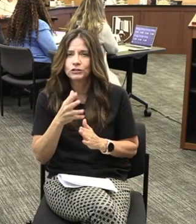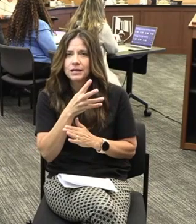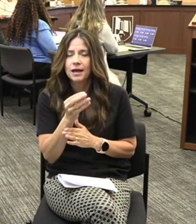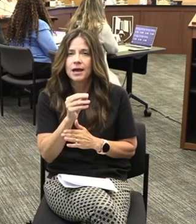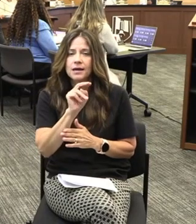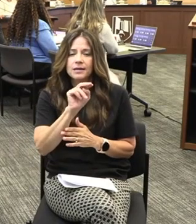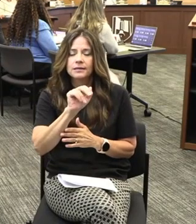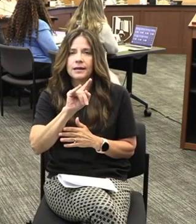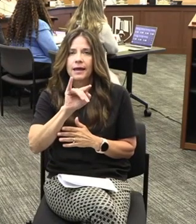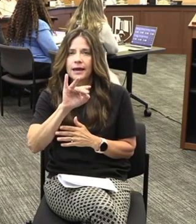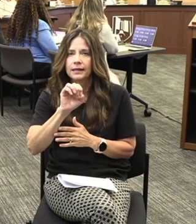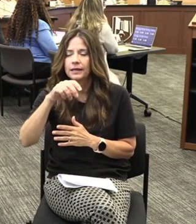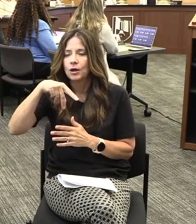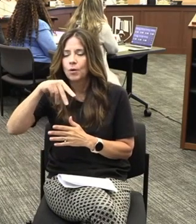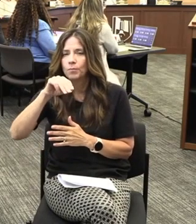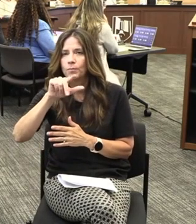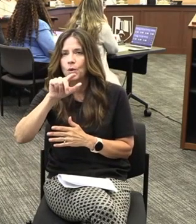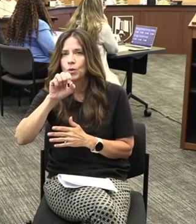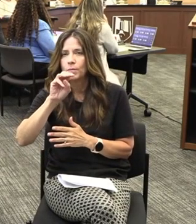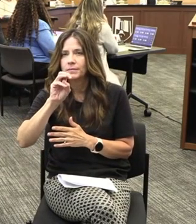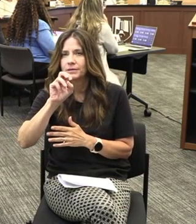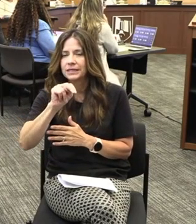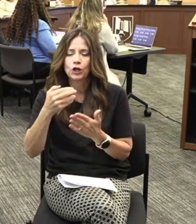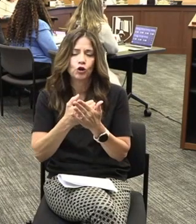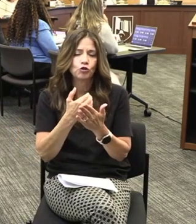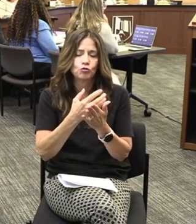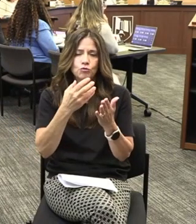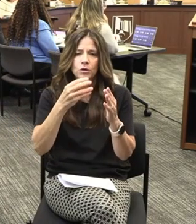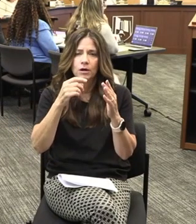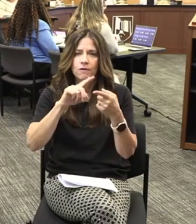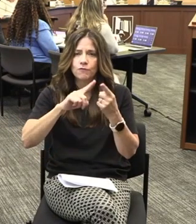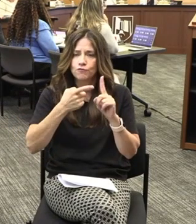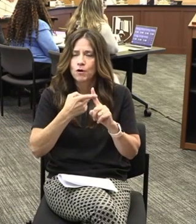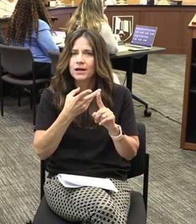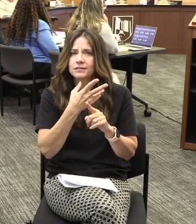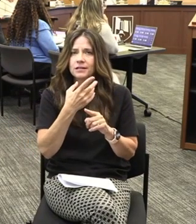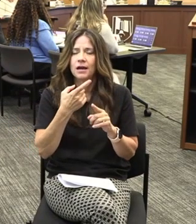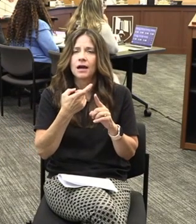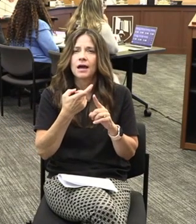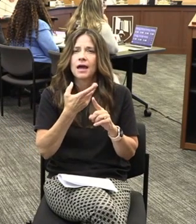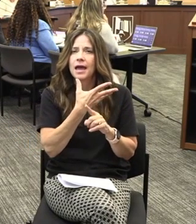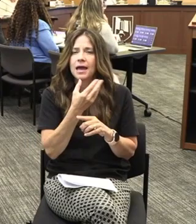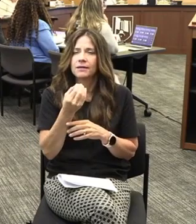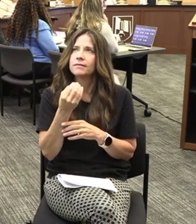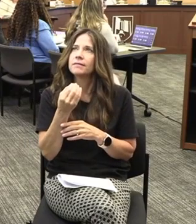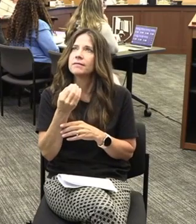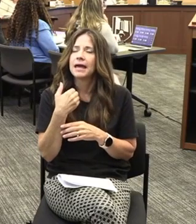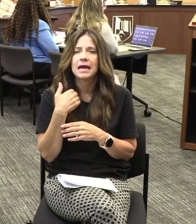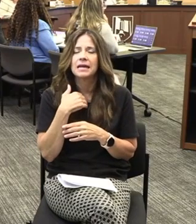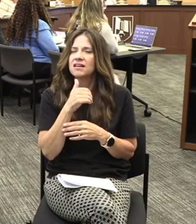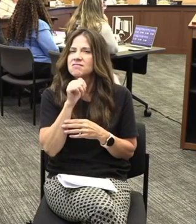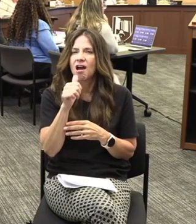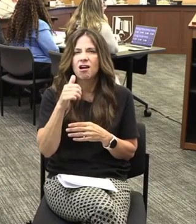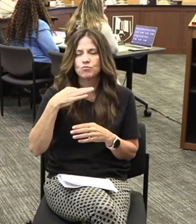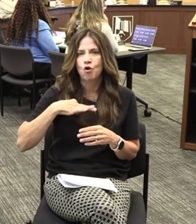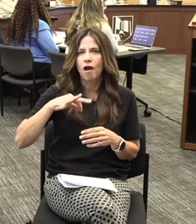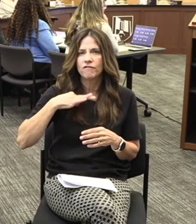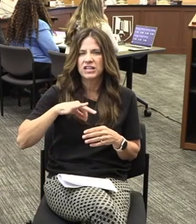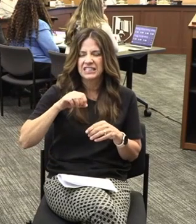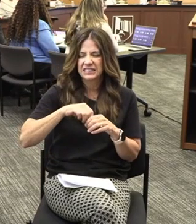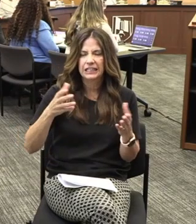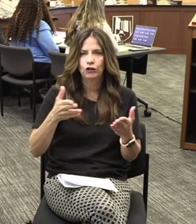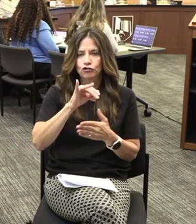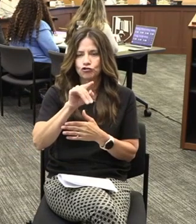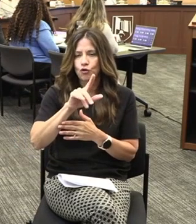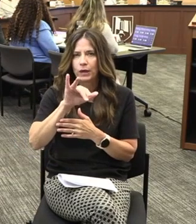Natalie Coleman, dear friend of JJC and her company After the Peanut, a prominent nonprofit in Joliet, has been part